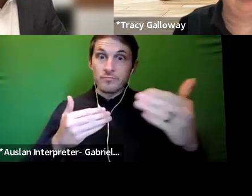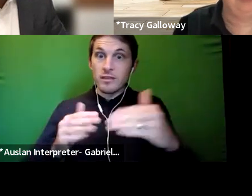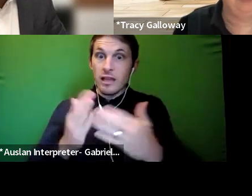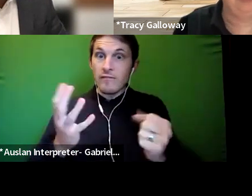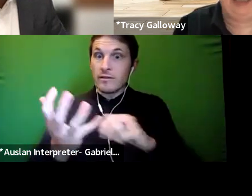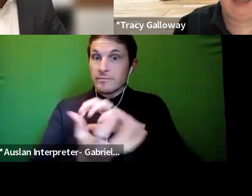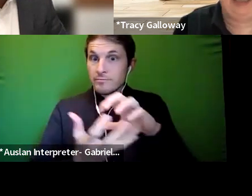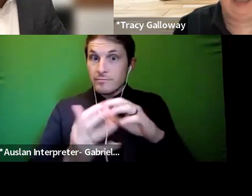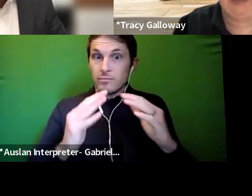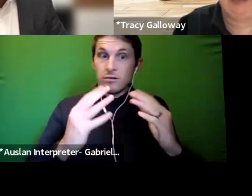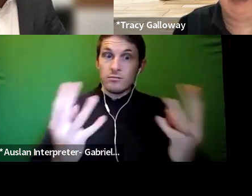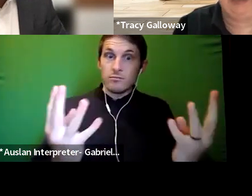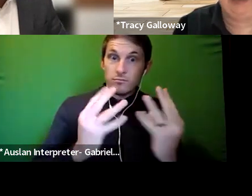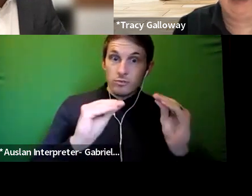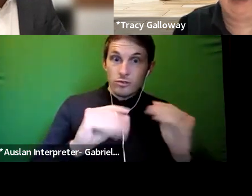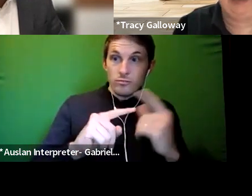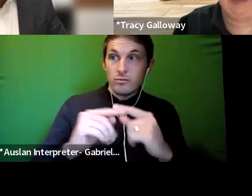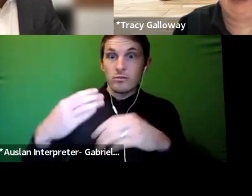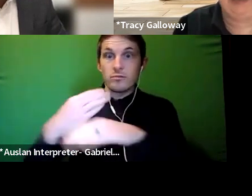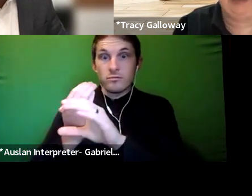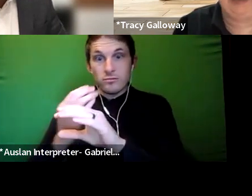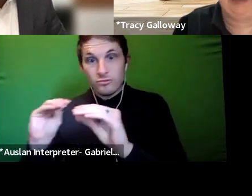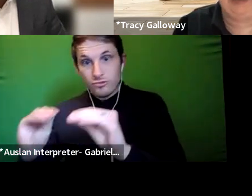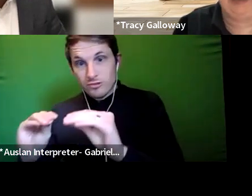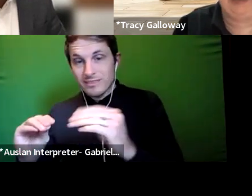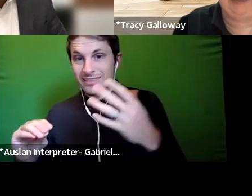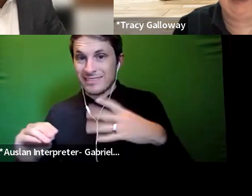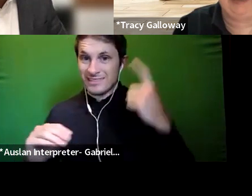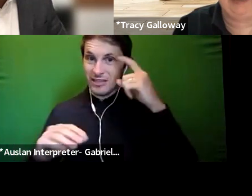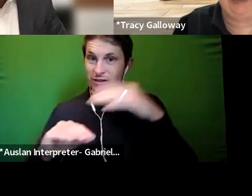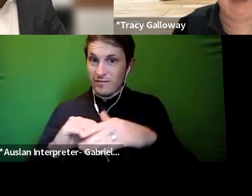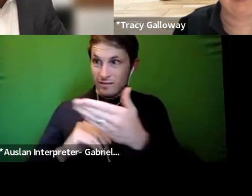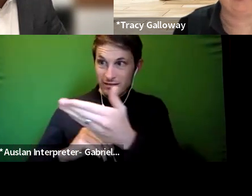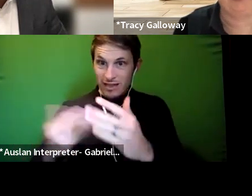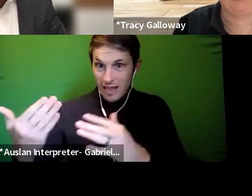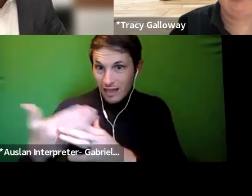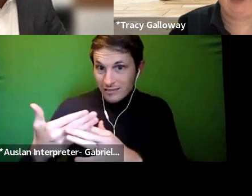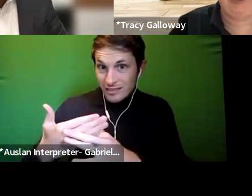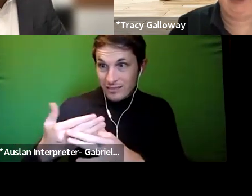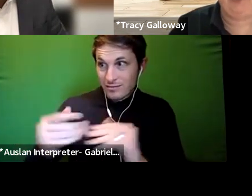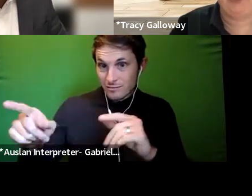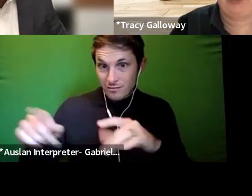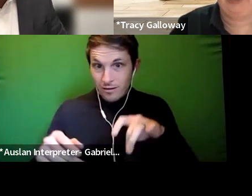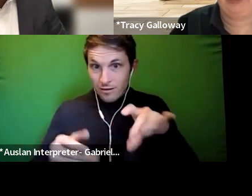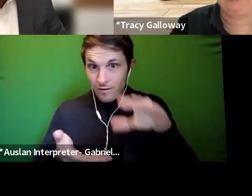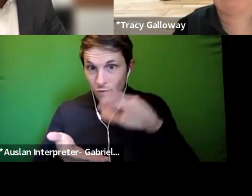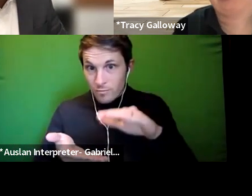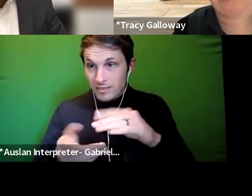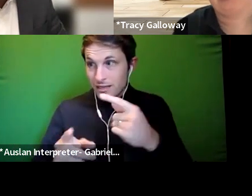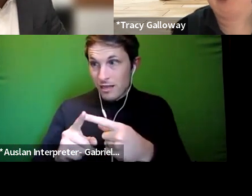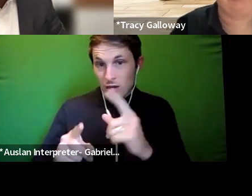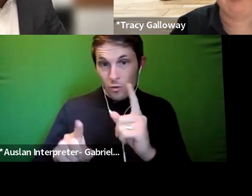look at access, affordability, and technical ability, as well as